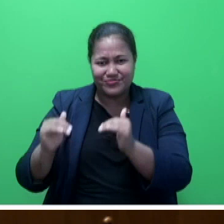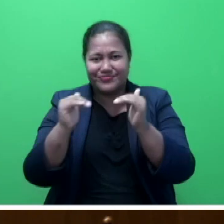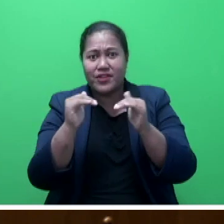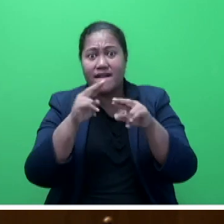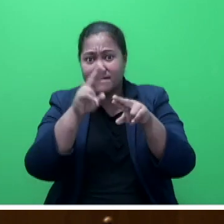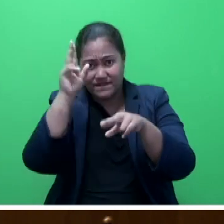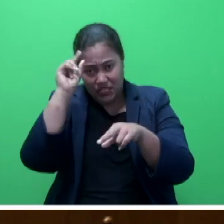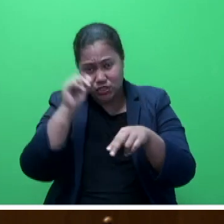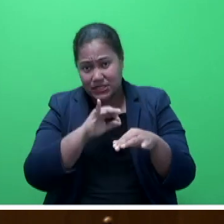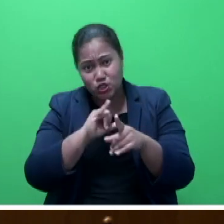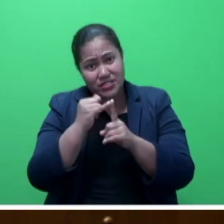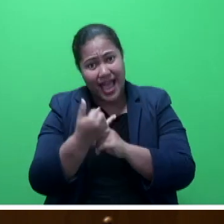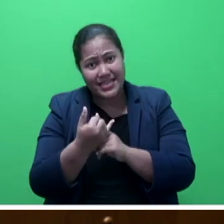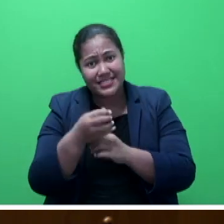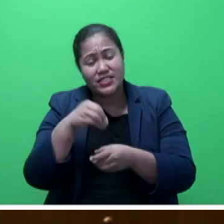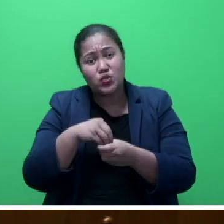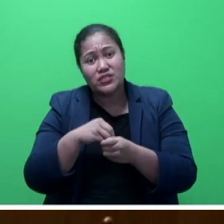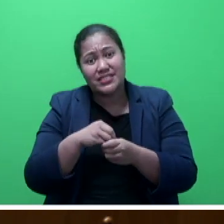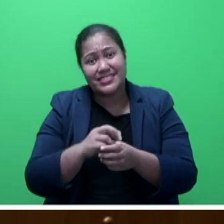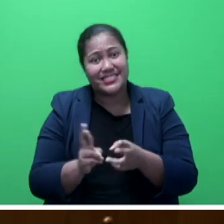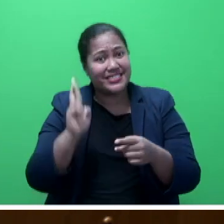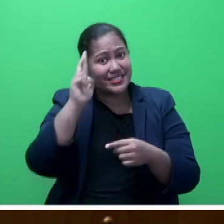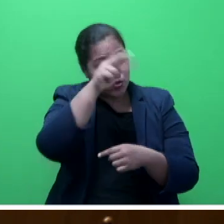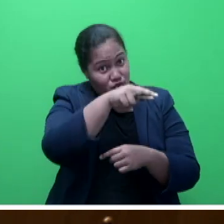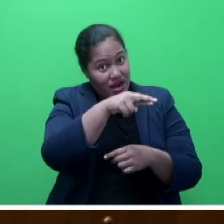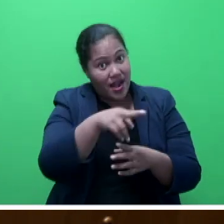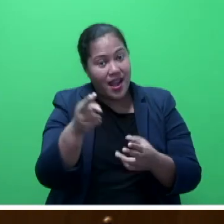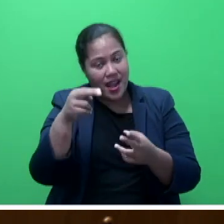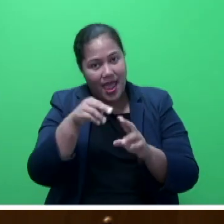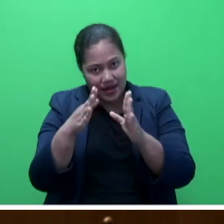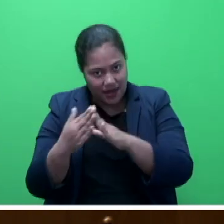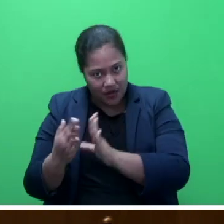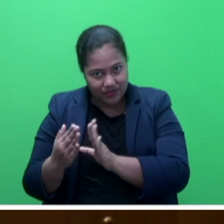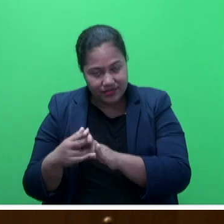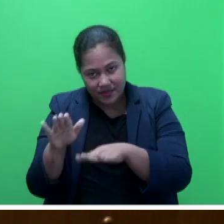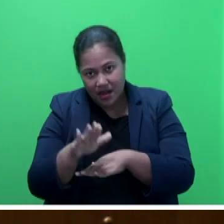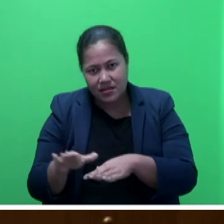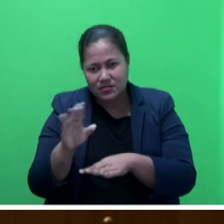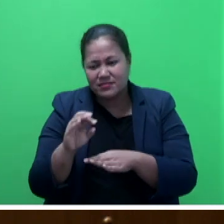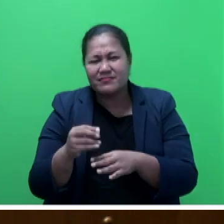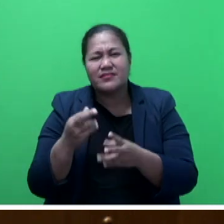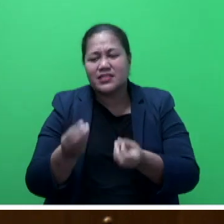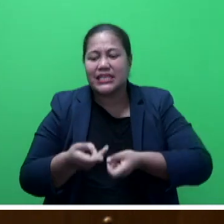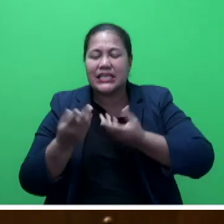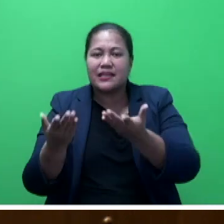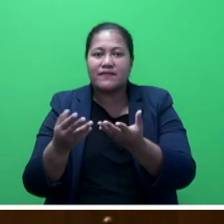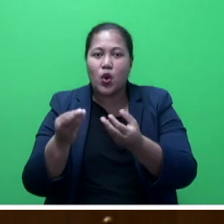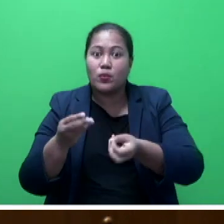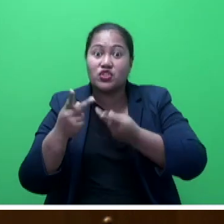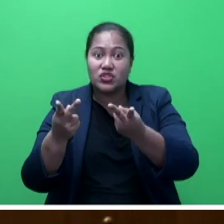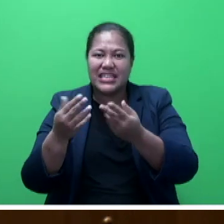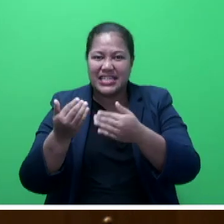between rural and urban areas, as much as we can, and to bring greater opportunity and prosperity to all